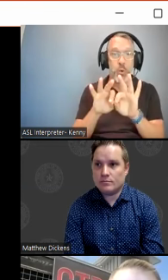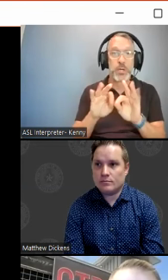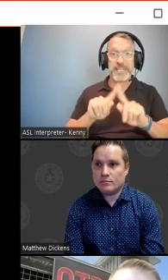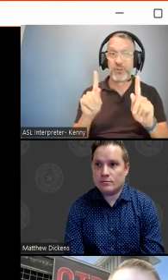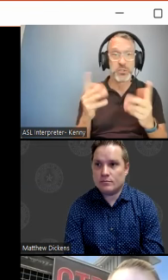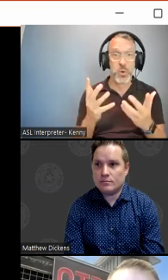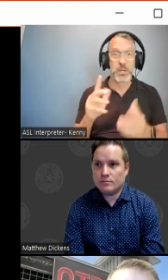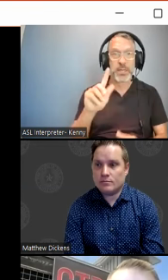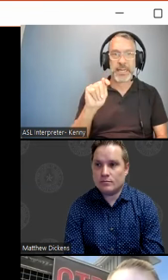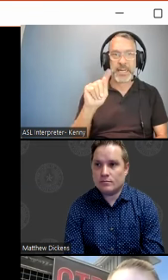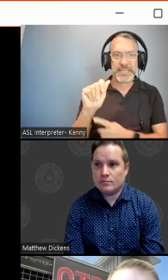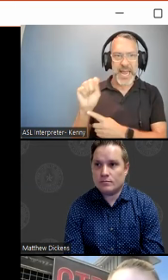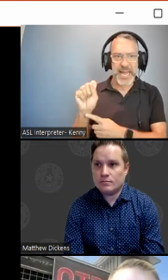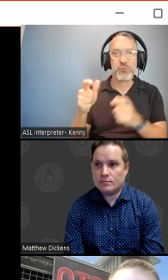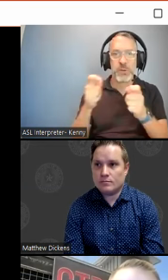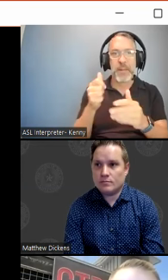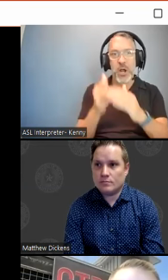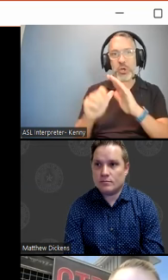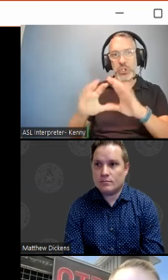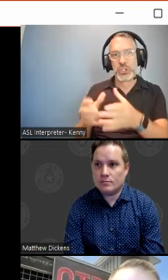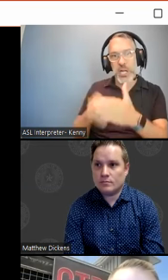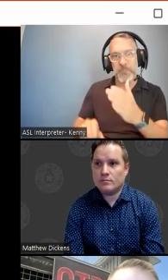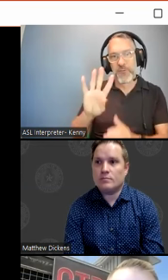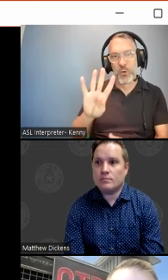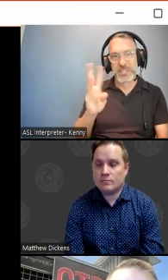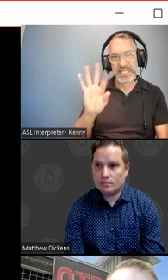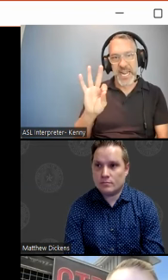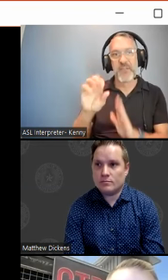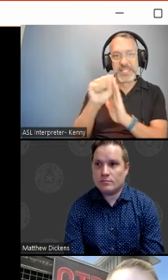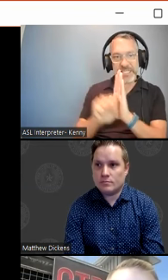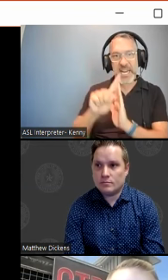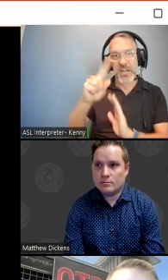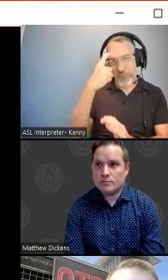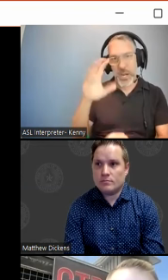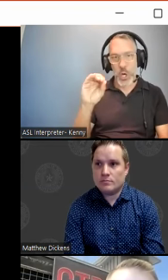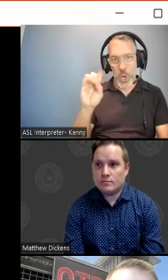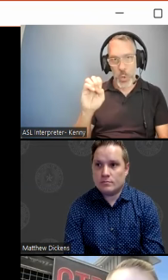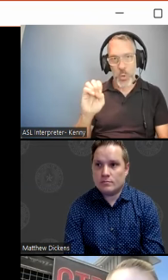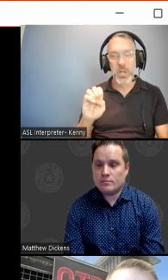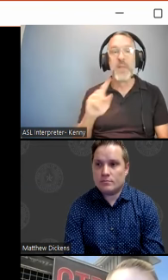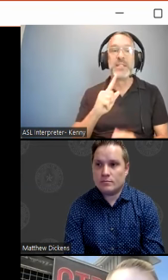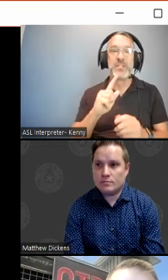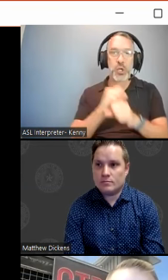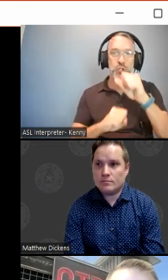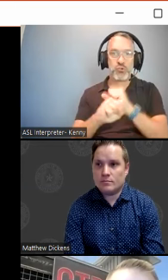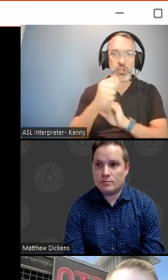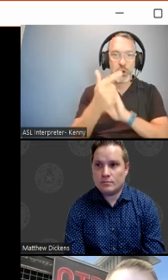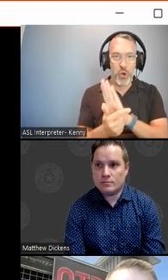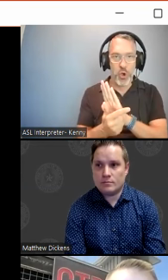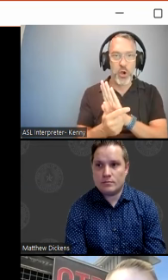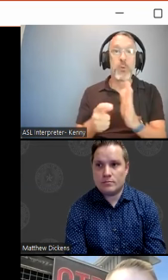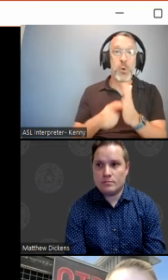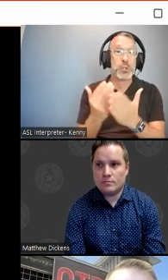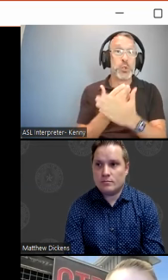that TAS is regulated by Chapter 469 of the State Government Code, and this is a construction law. This requires